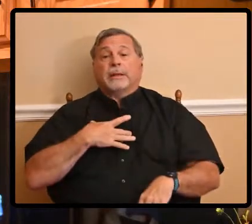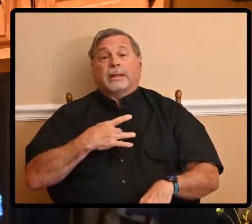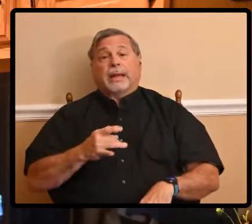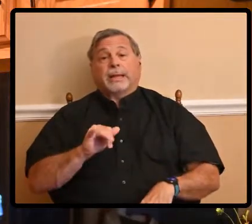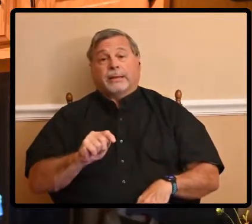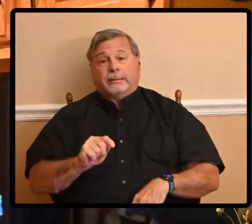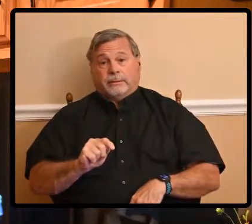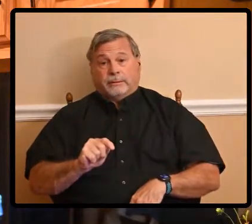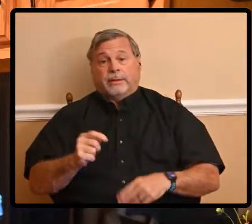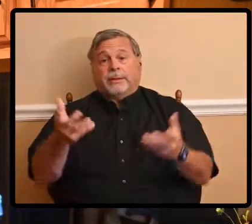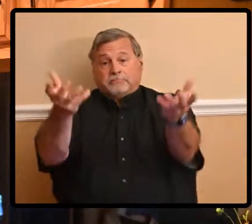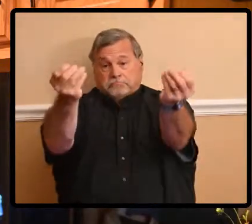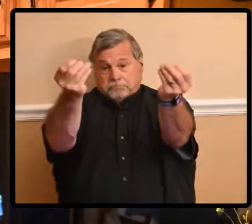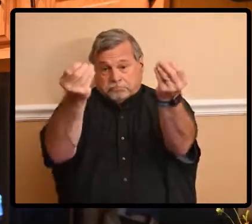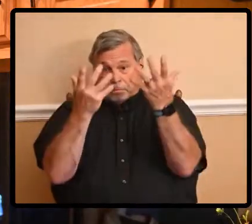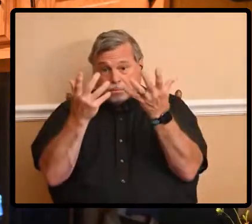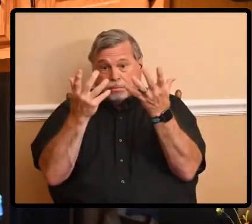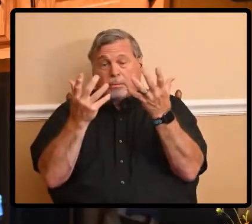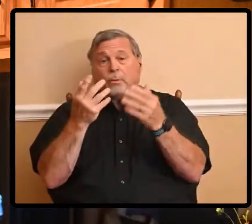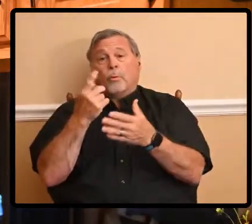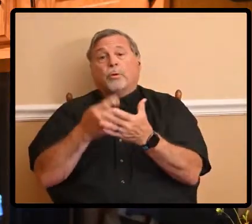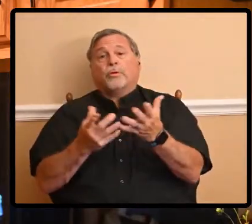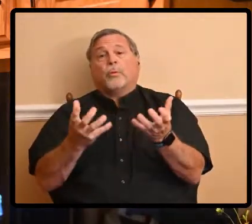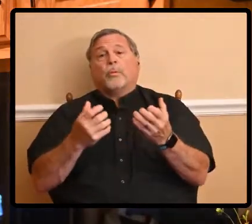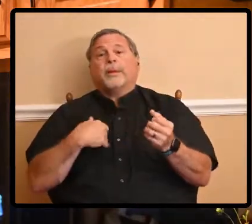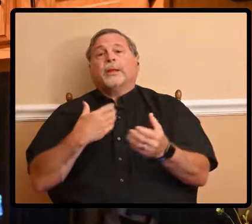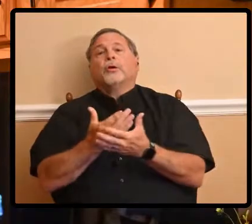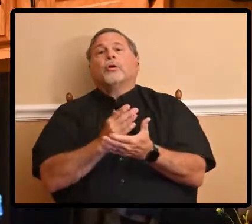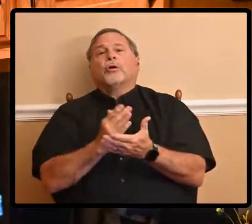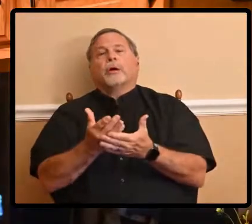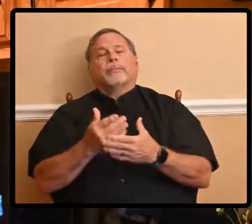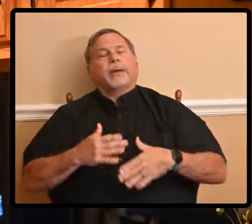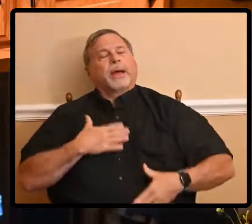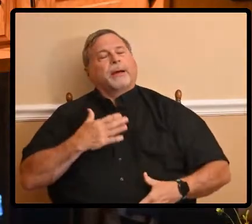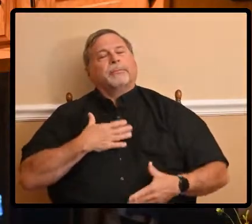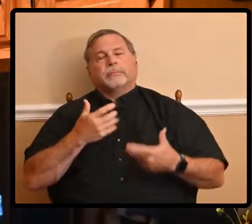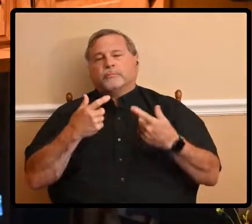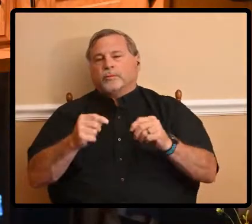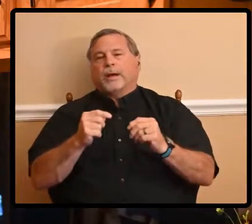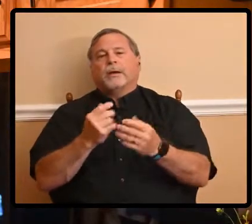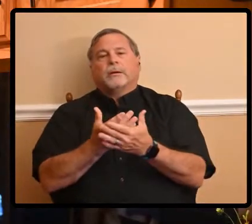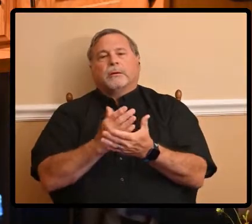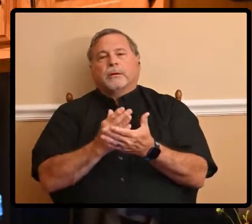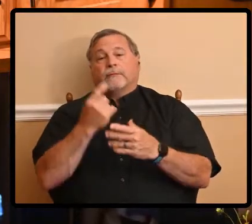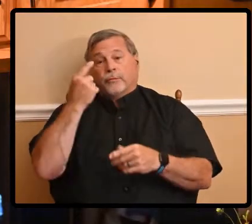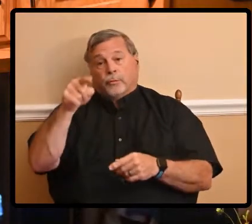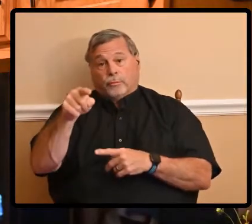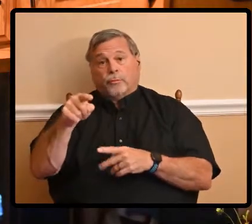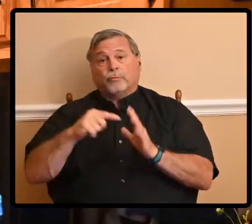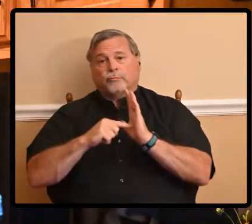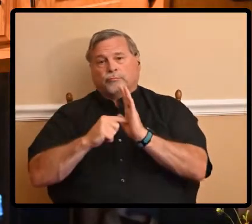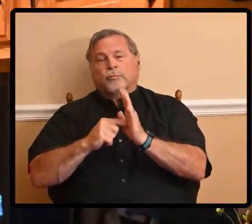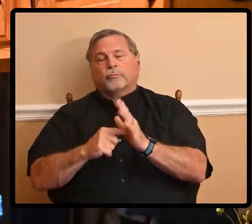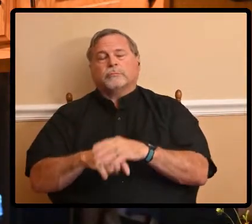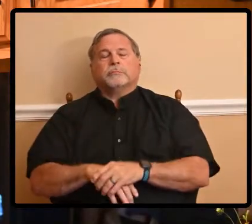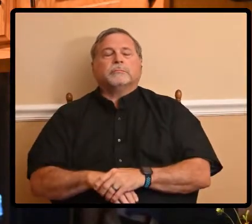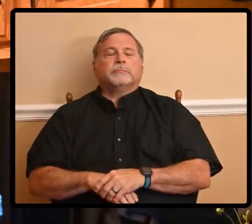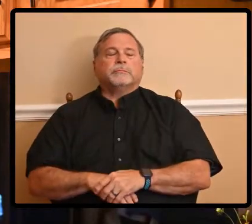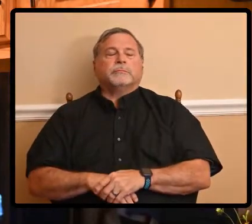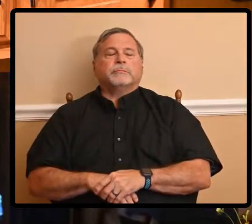you can like it. Give me things you'd like to have me cook. I'll be glad to try them on air and give